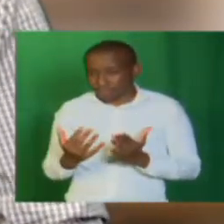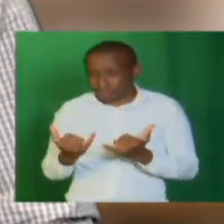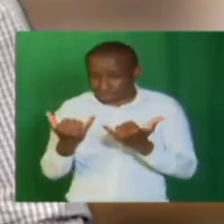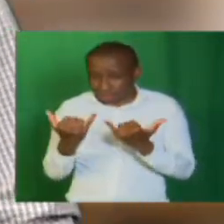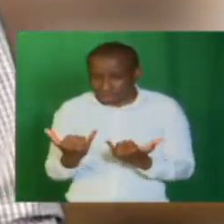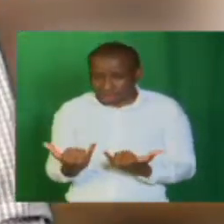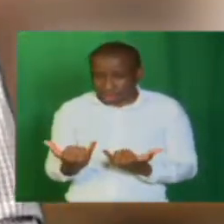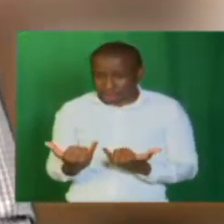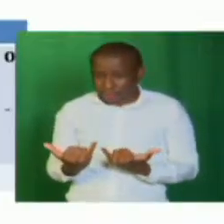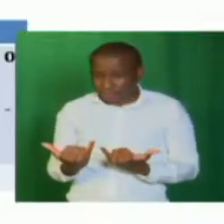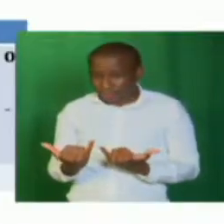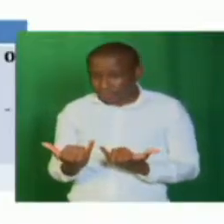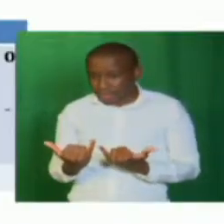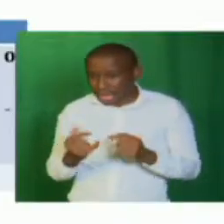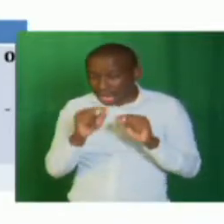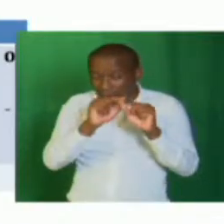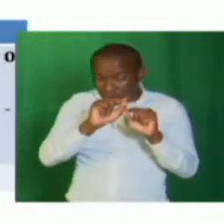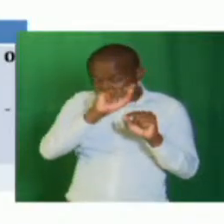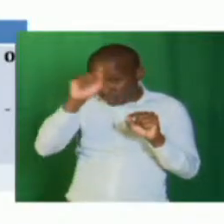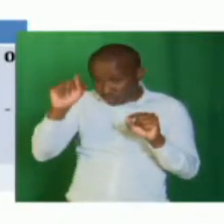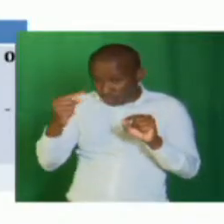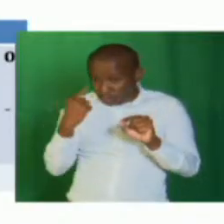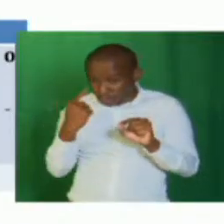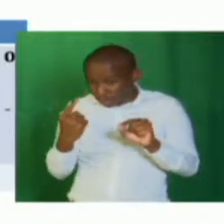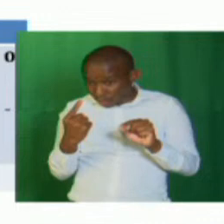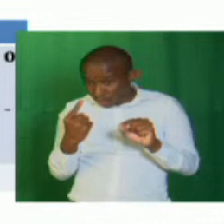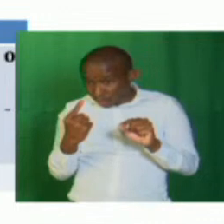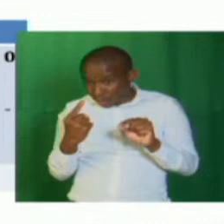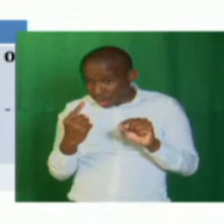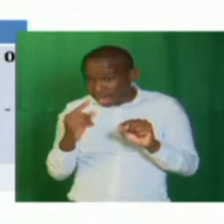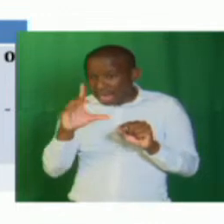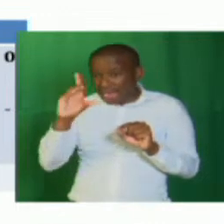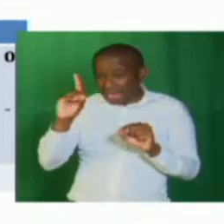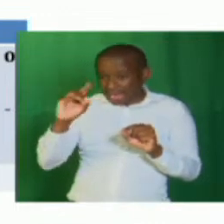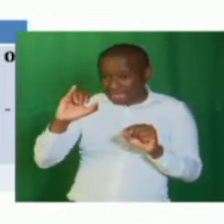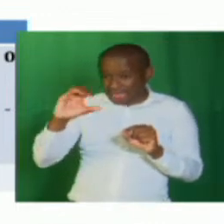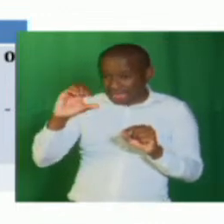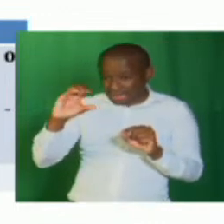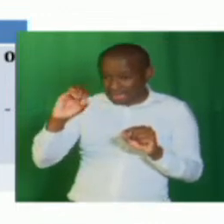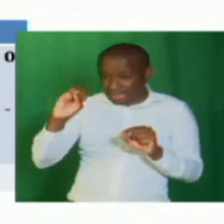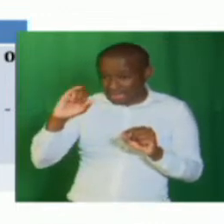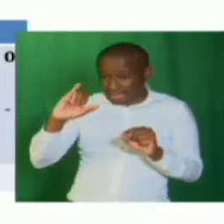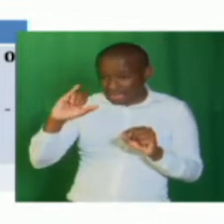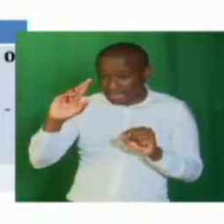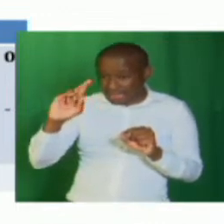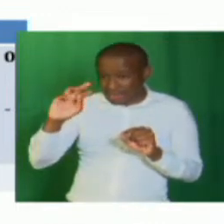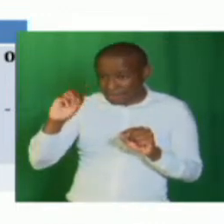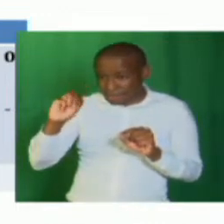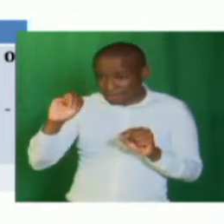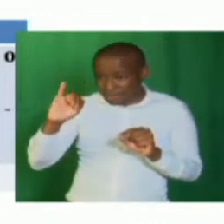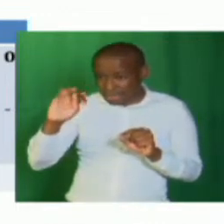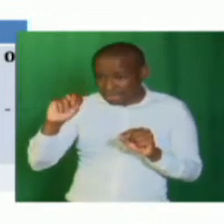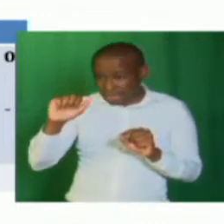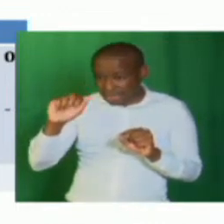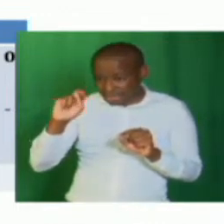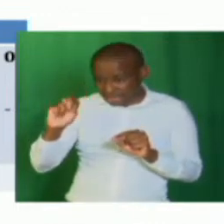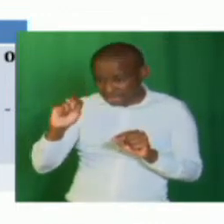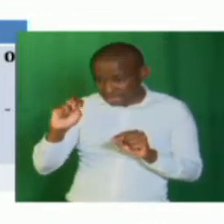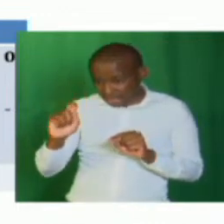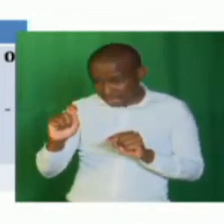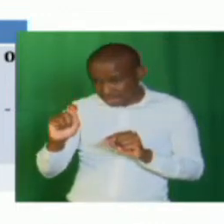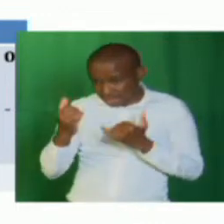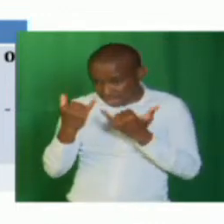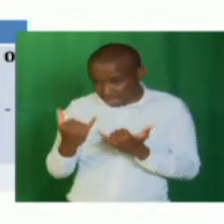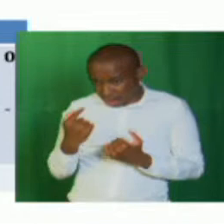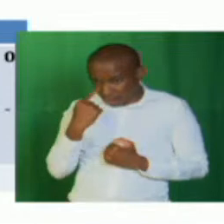is under the root sign here, we call it the discriminant. So the b squared minus 4ac, it's called a